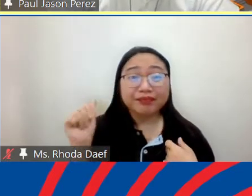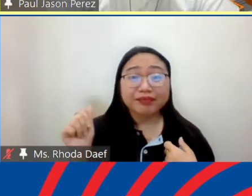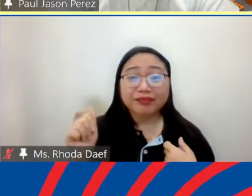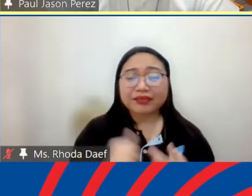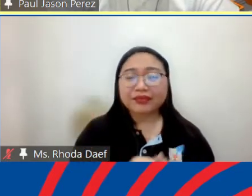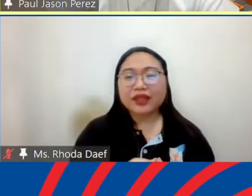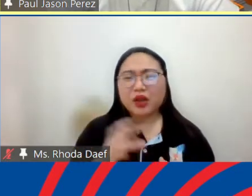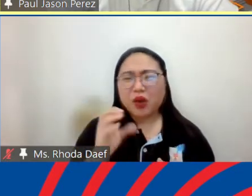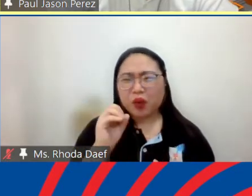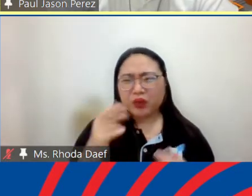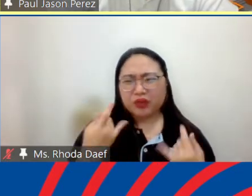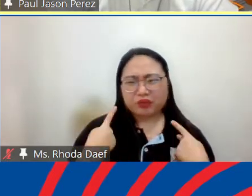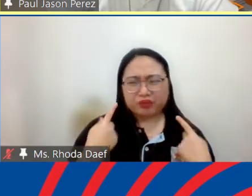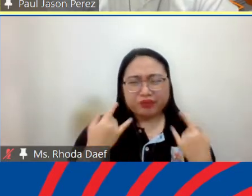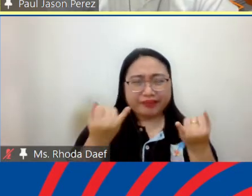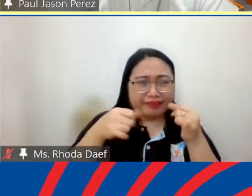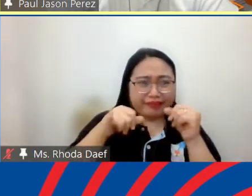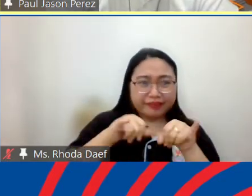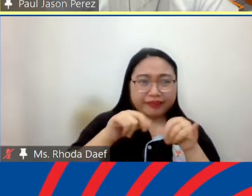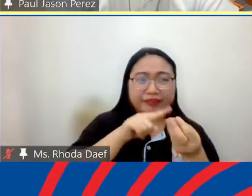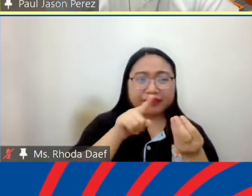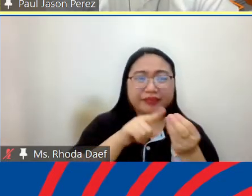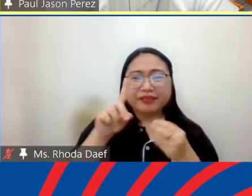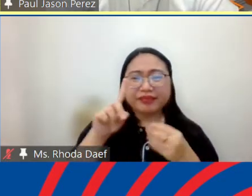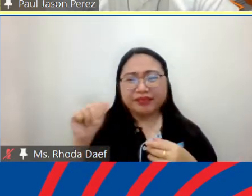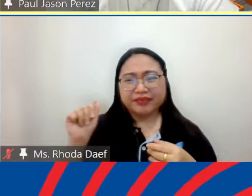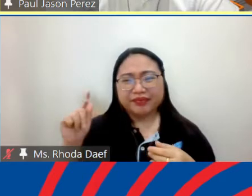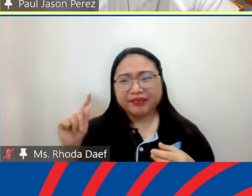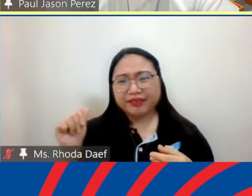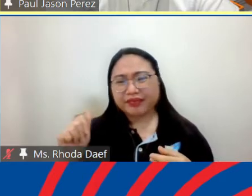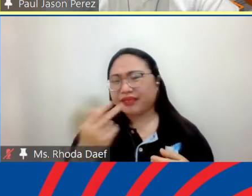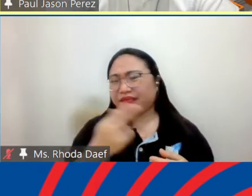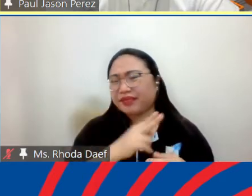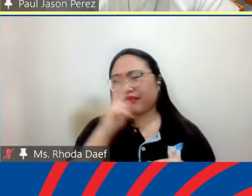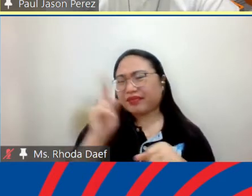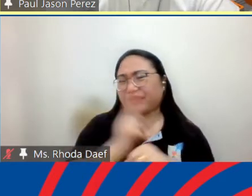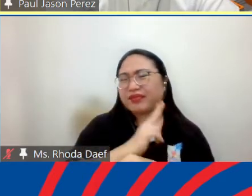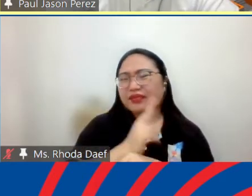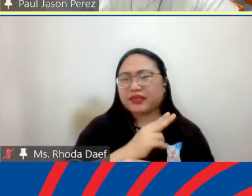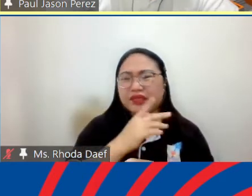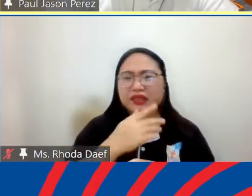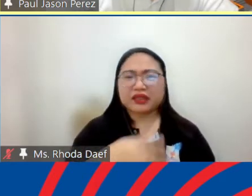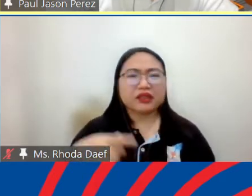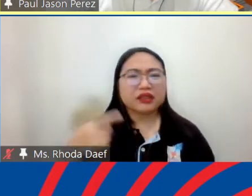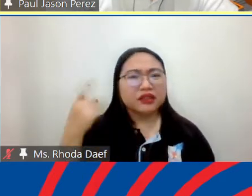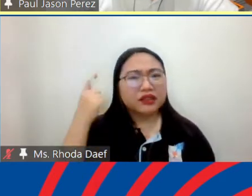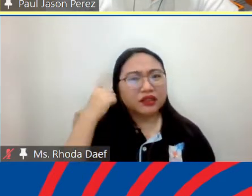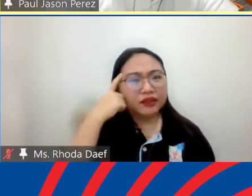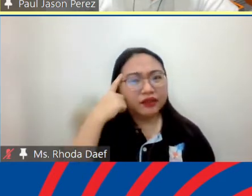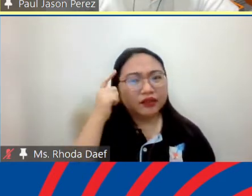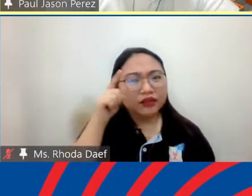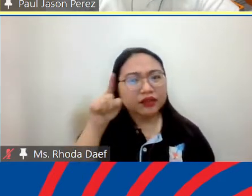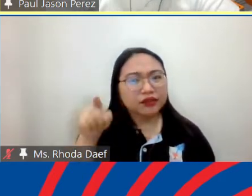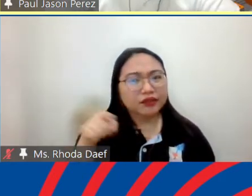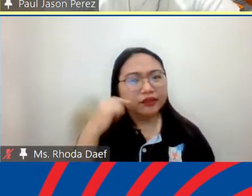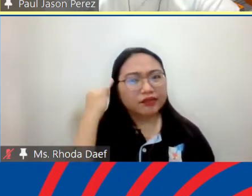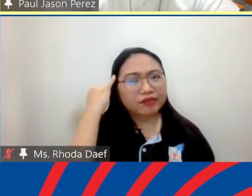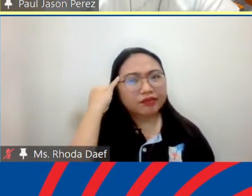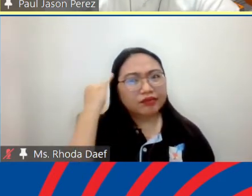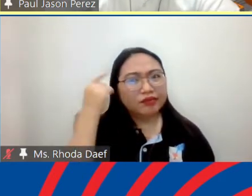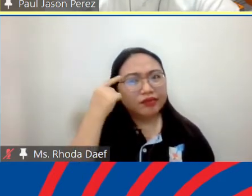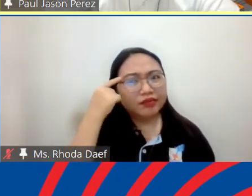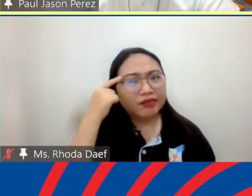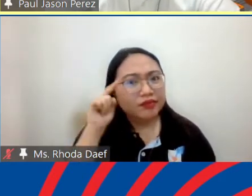data that they use. And that is crucial, no? Because imagine if there is a very